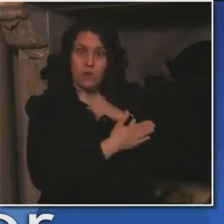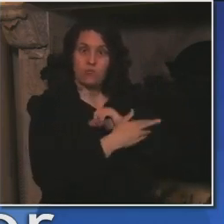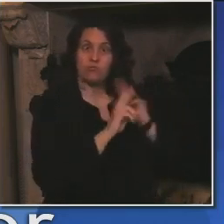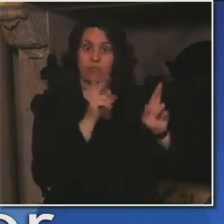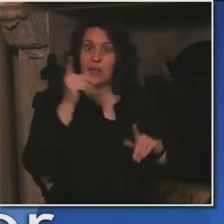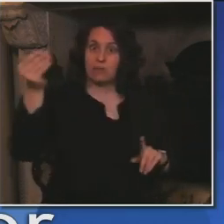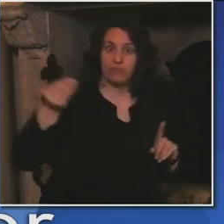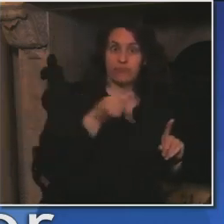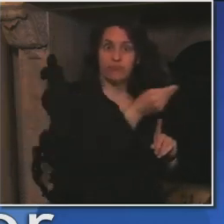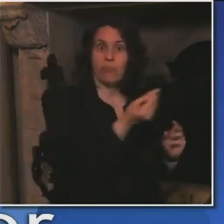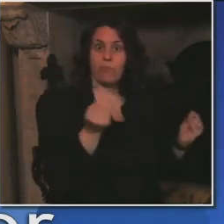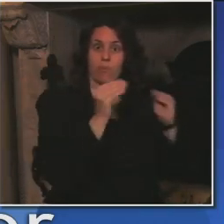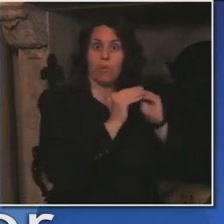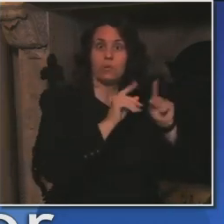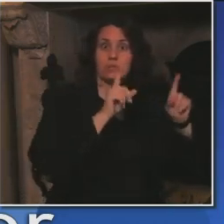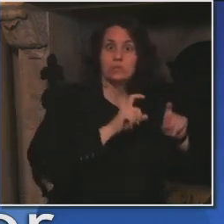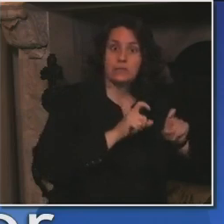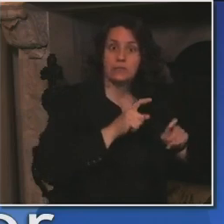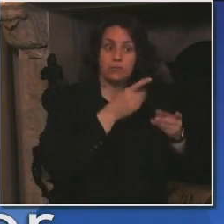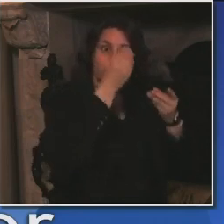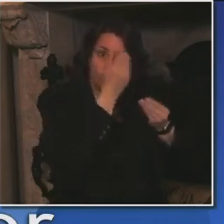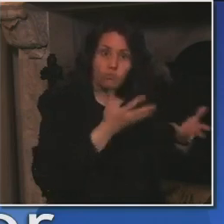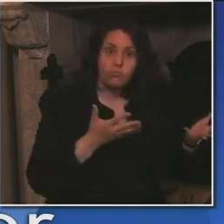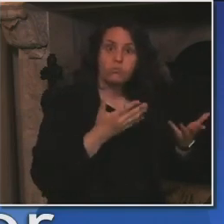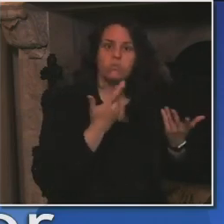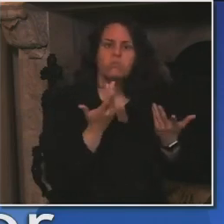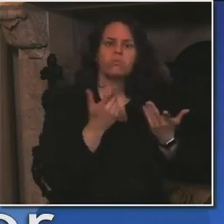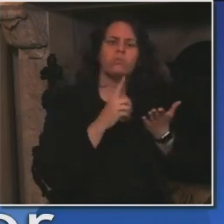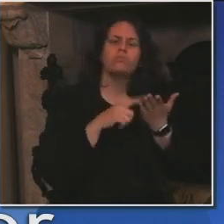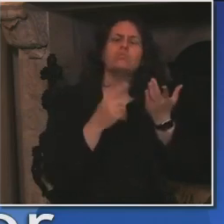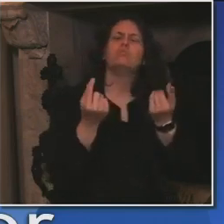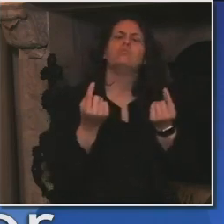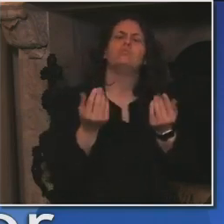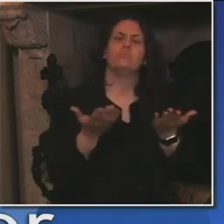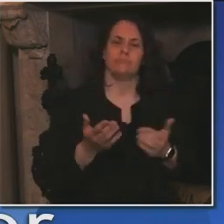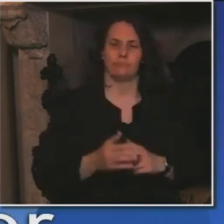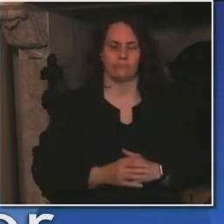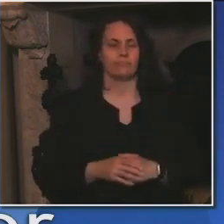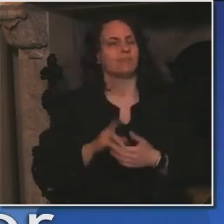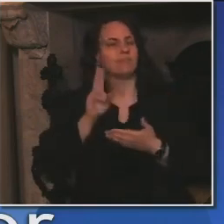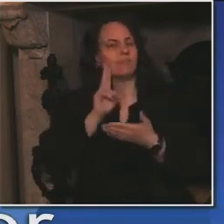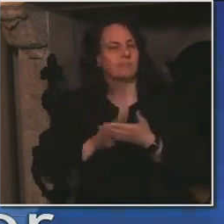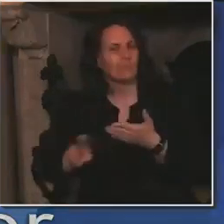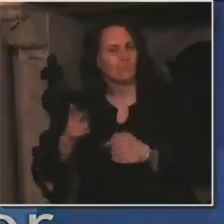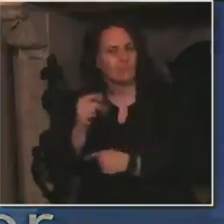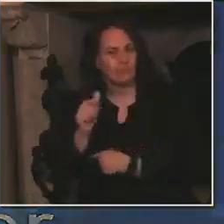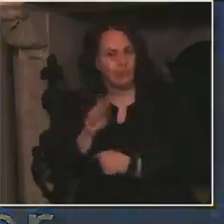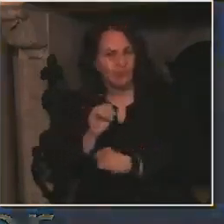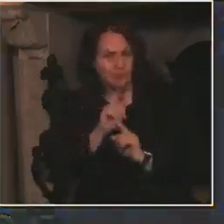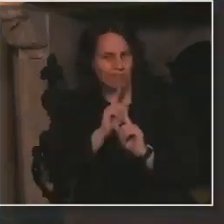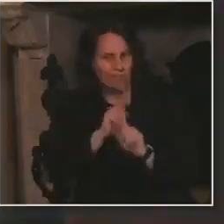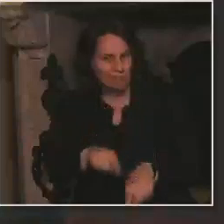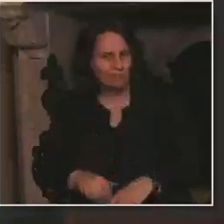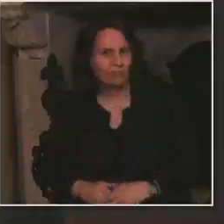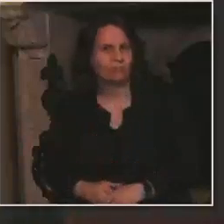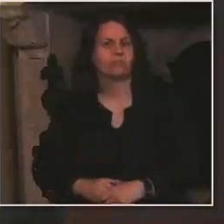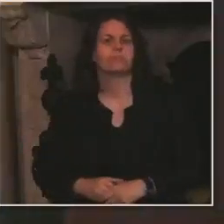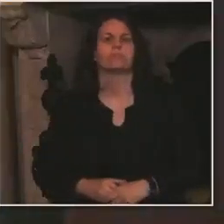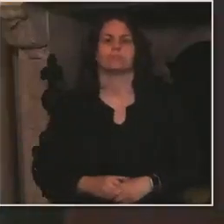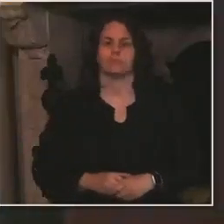and what it is happening in Brown County? So I can, Mark, I can dig into some of the specifics around that,